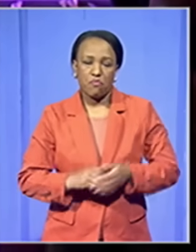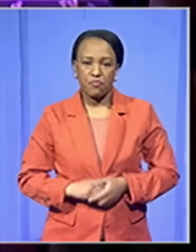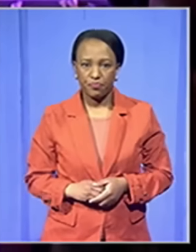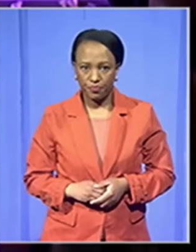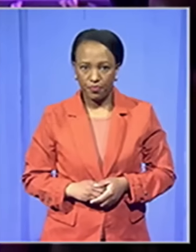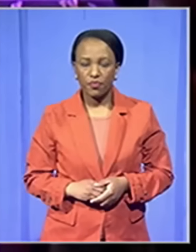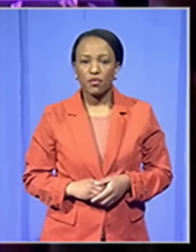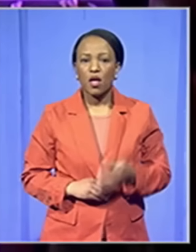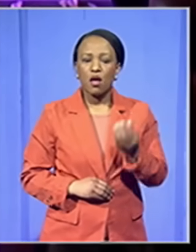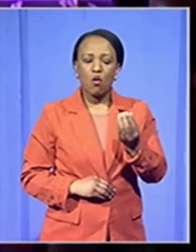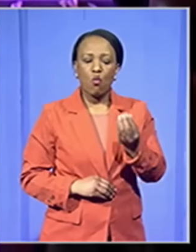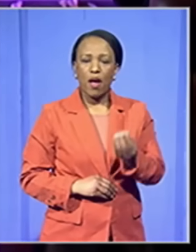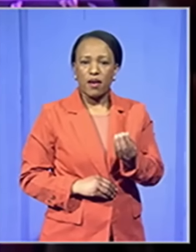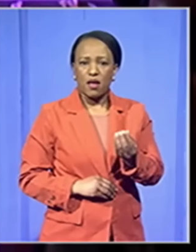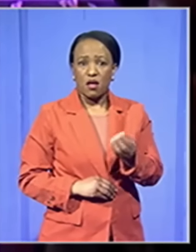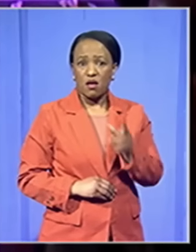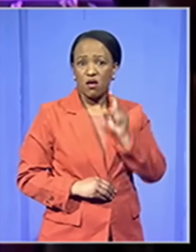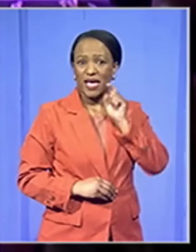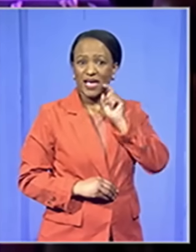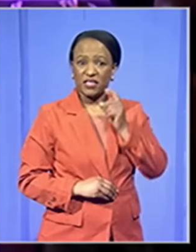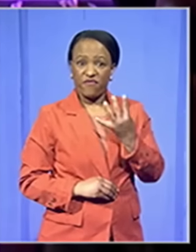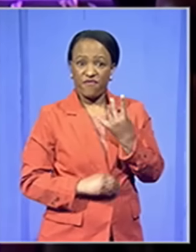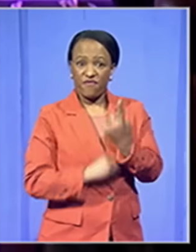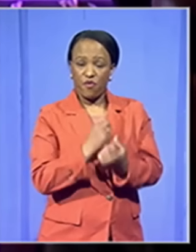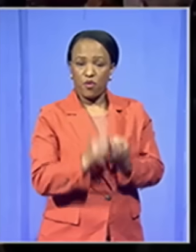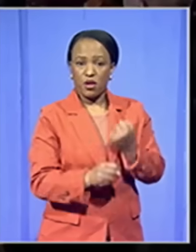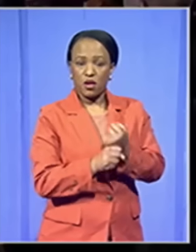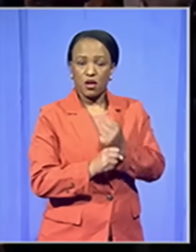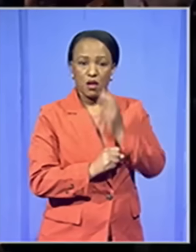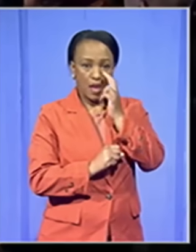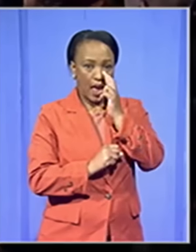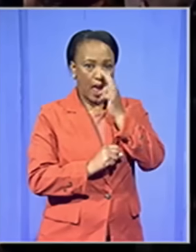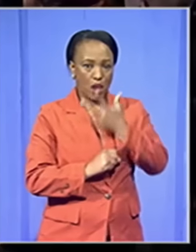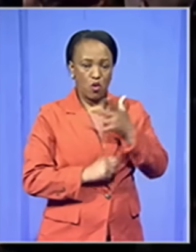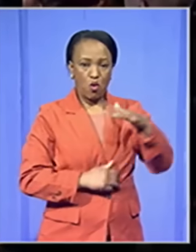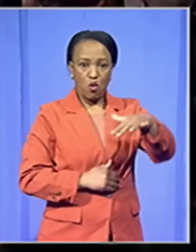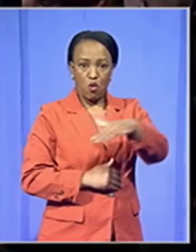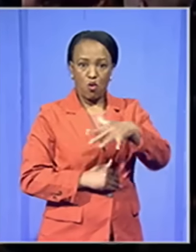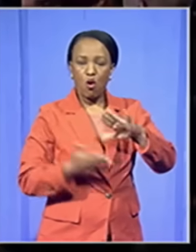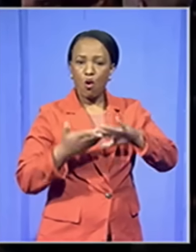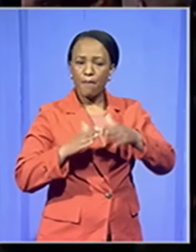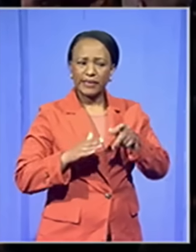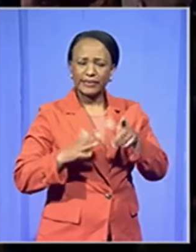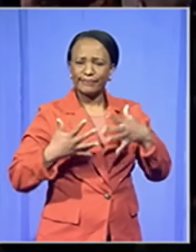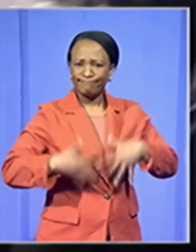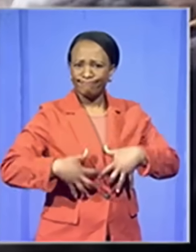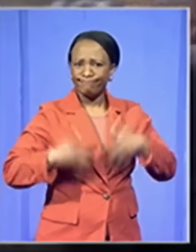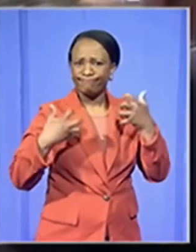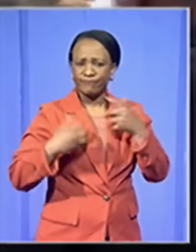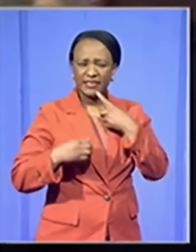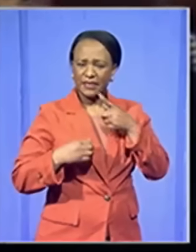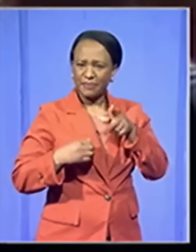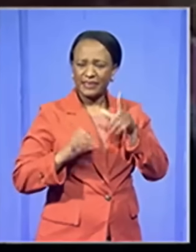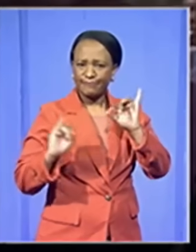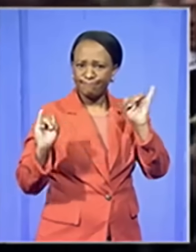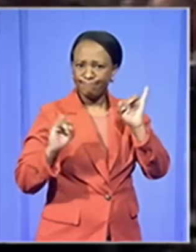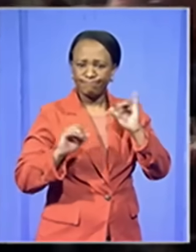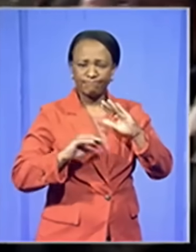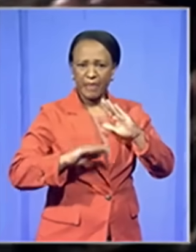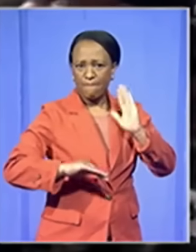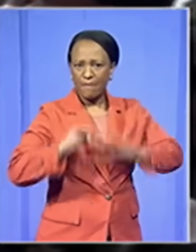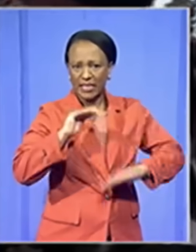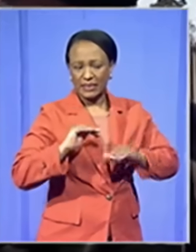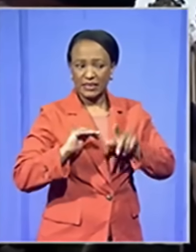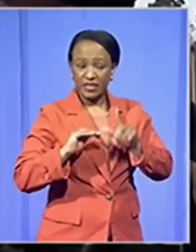Polao ya ngwana ya dilemo tse 4 wa Eldorado Park e halefisitse baahi mme ba ipiletsa hore ho tlo nkuwe mehato e matla kgahlano le batla fumanwang